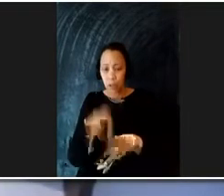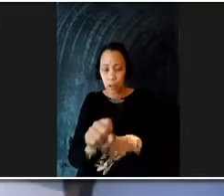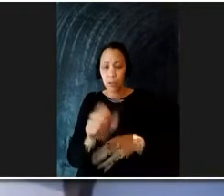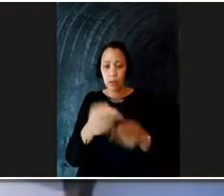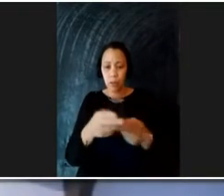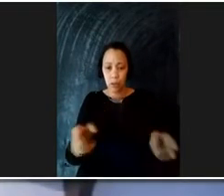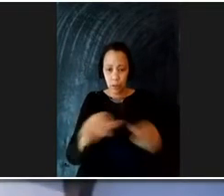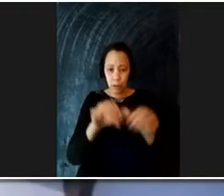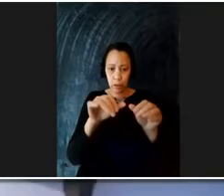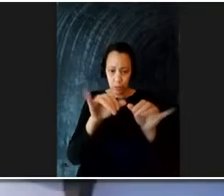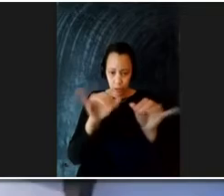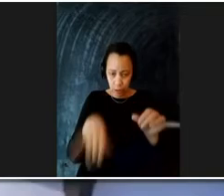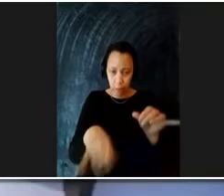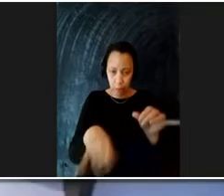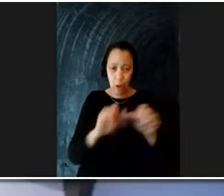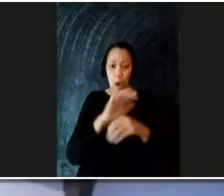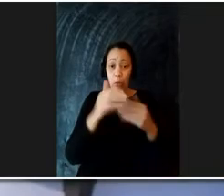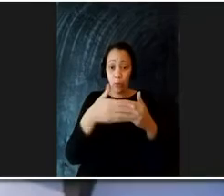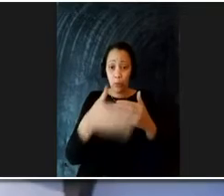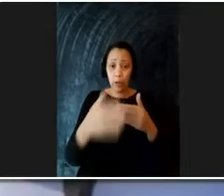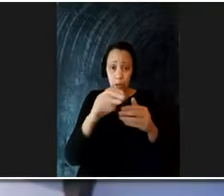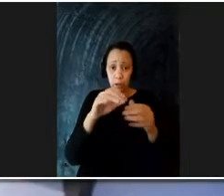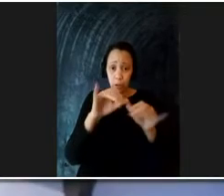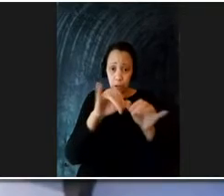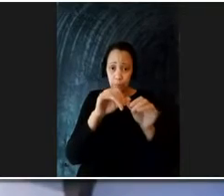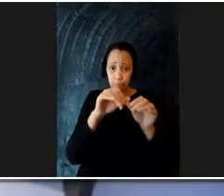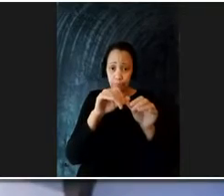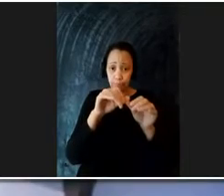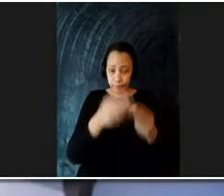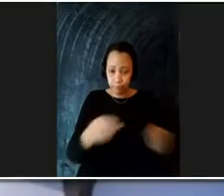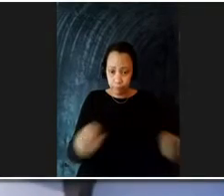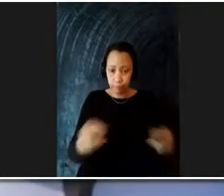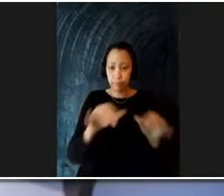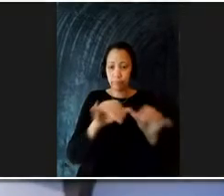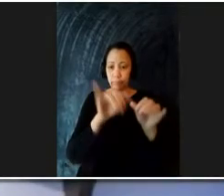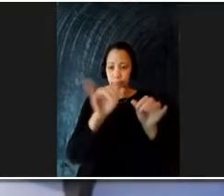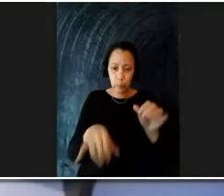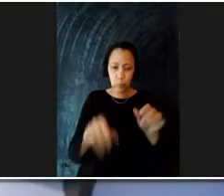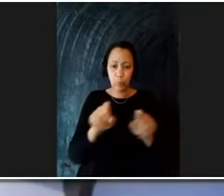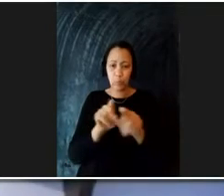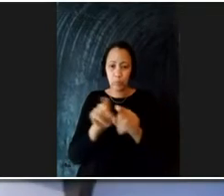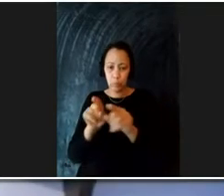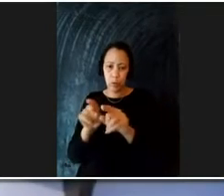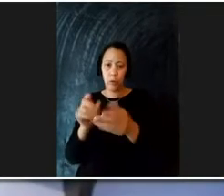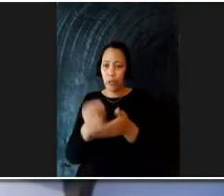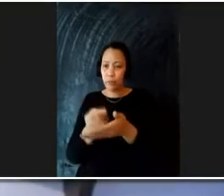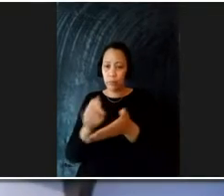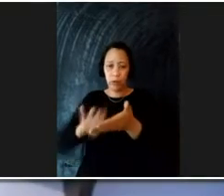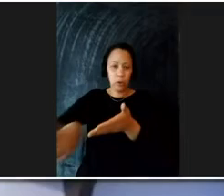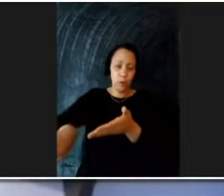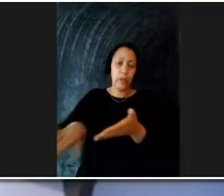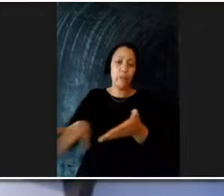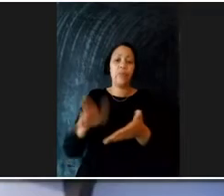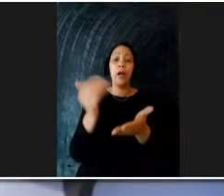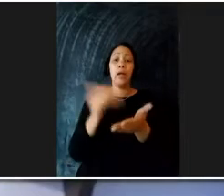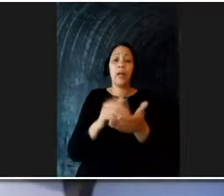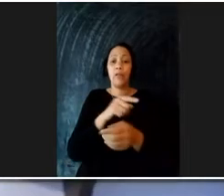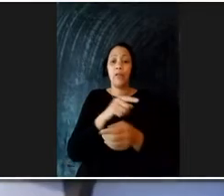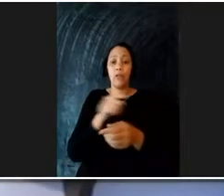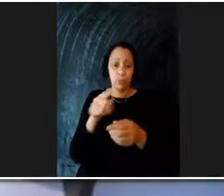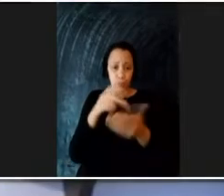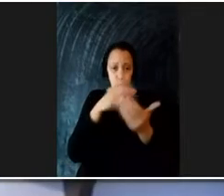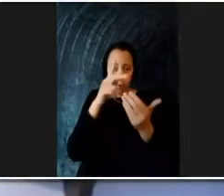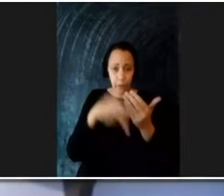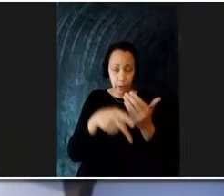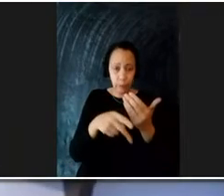DHS and puts people into units that are predetermined during the development process of a building to go to homeless New Yorkers and augmented